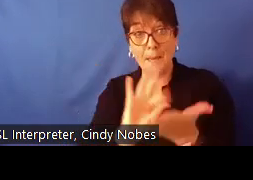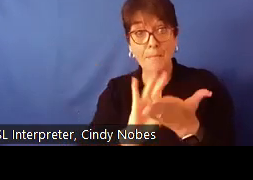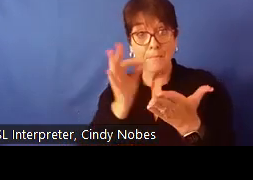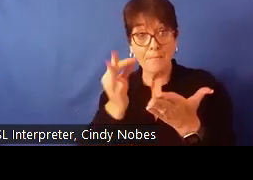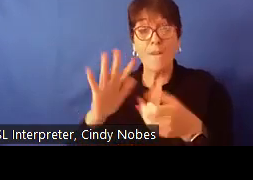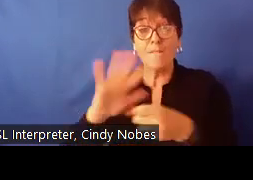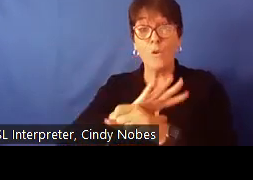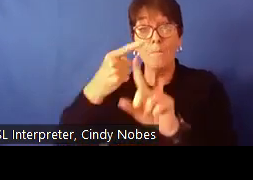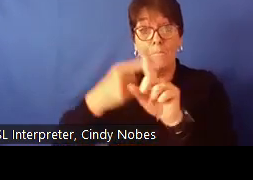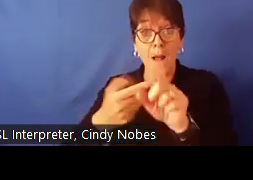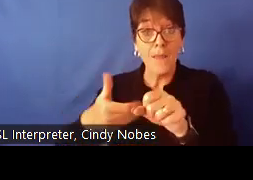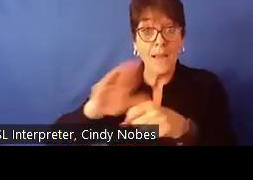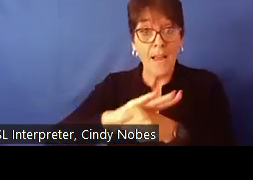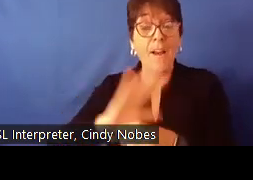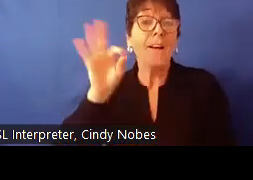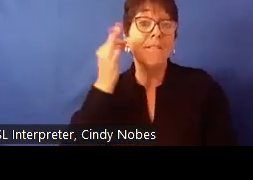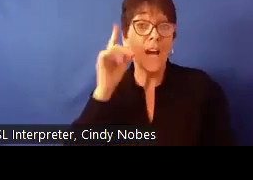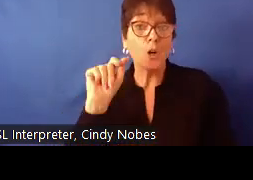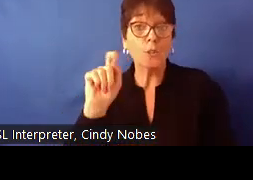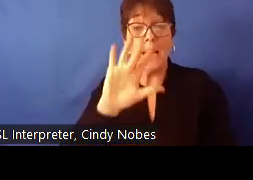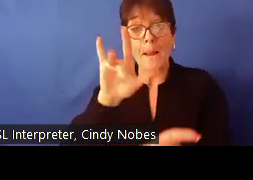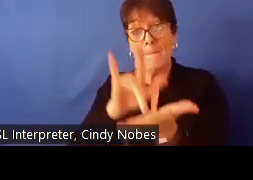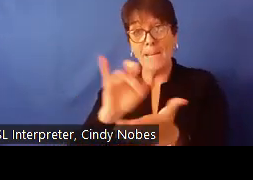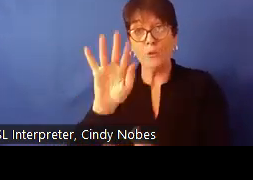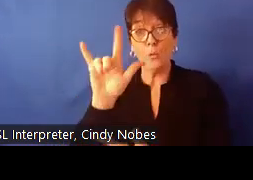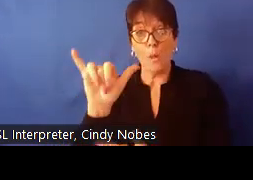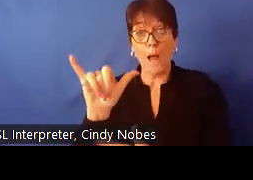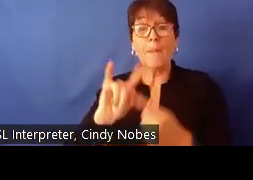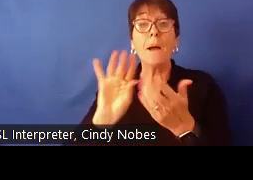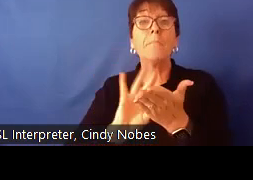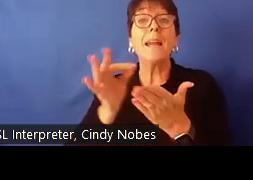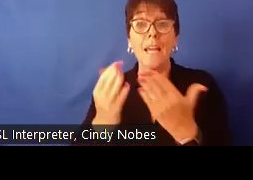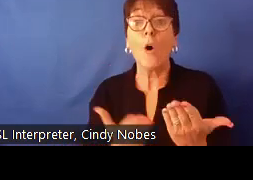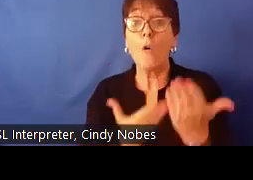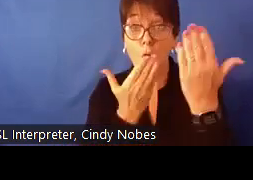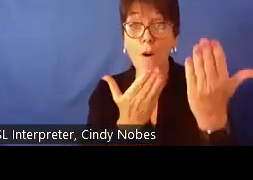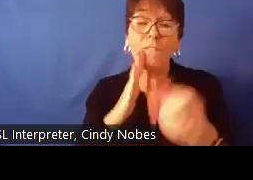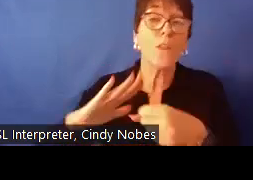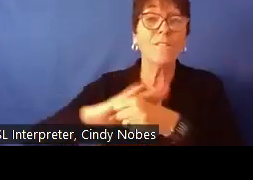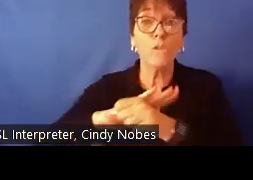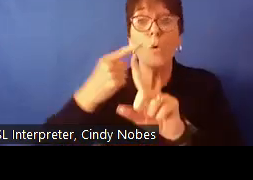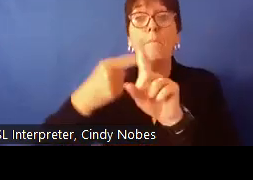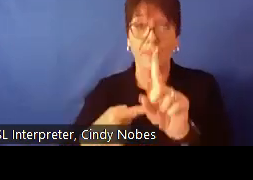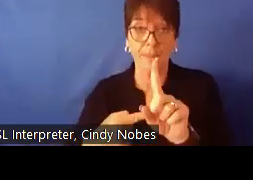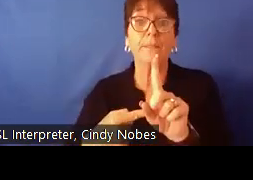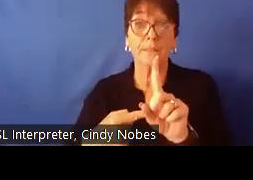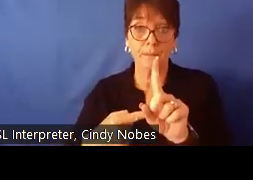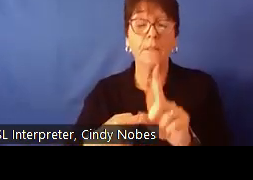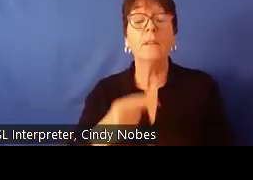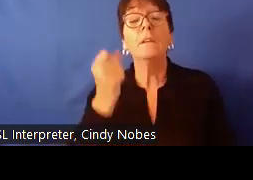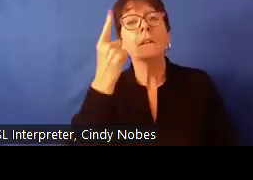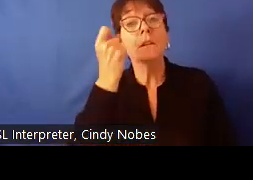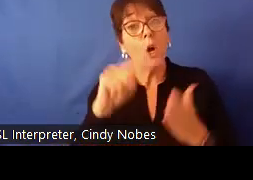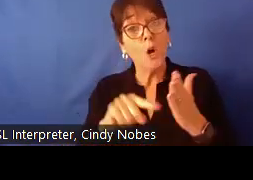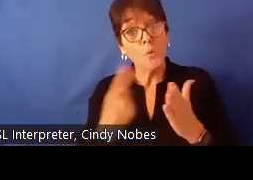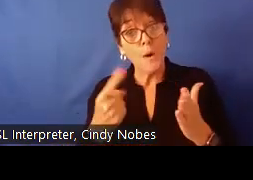of coverage, the federal date is actually mid-July, but Medi-Cal offers full month of coverage. Once